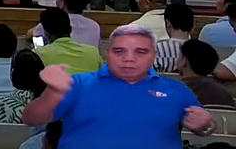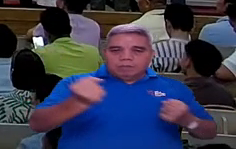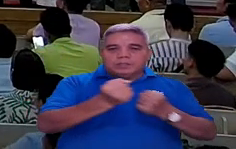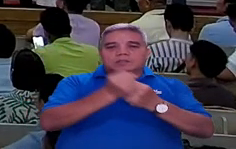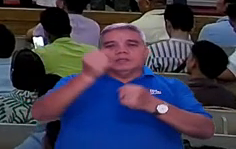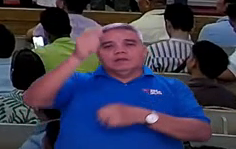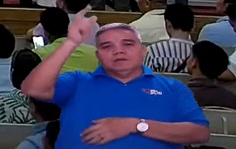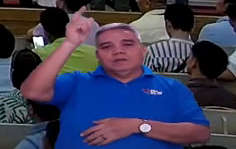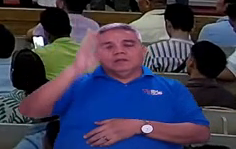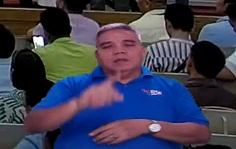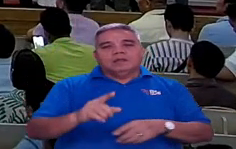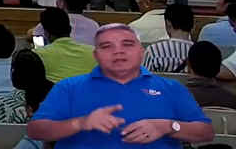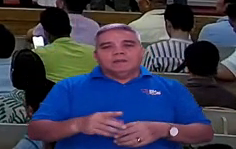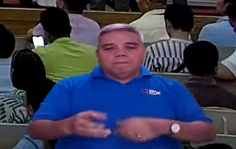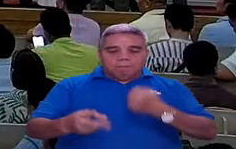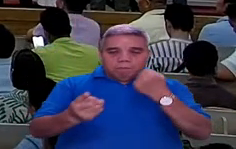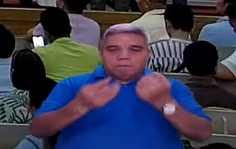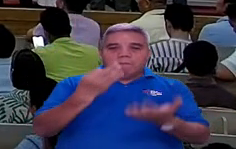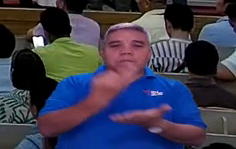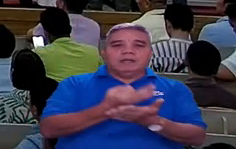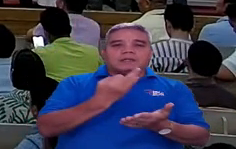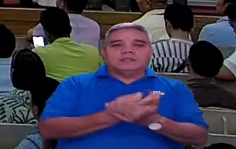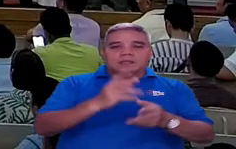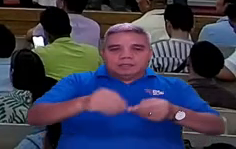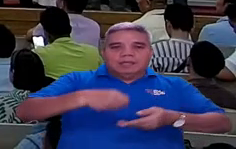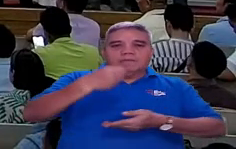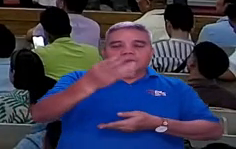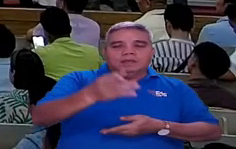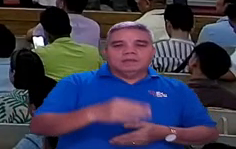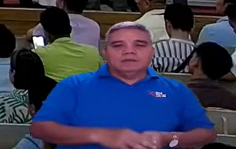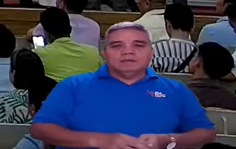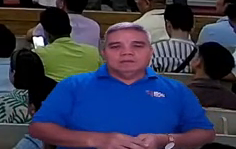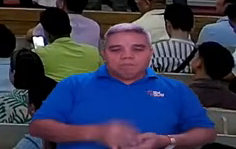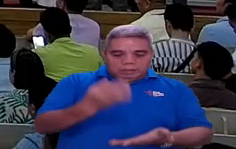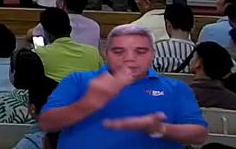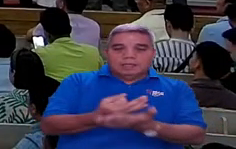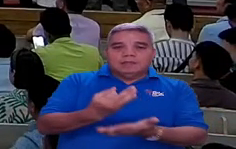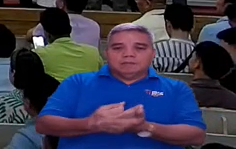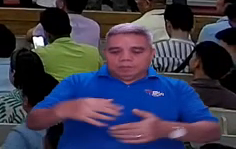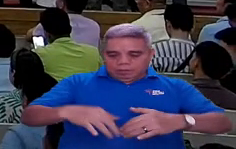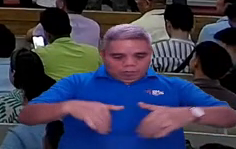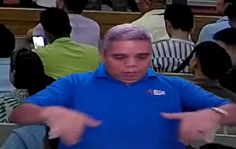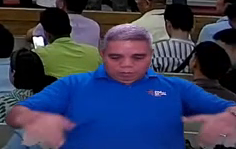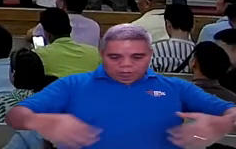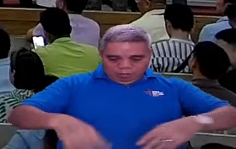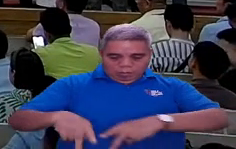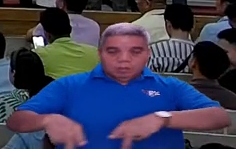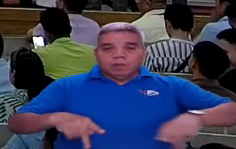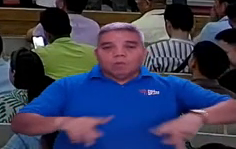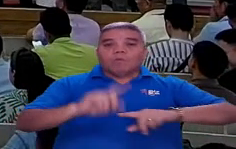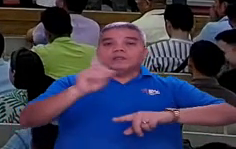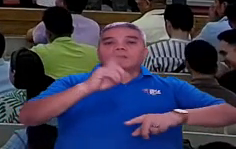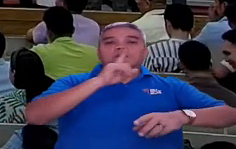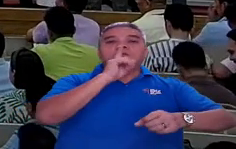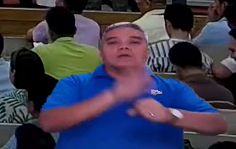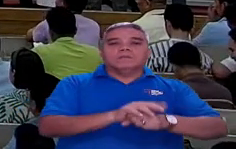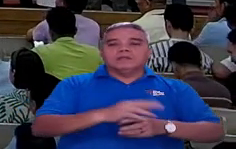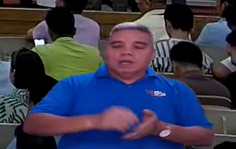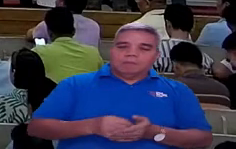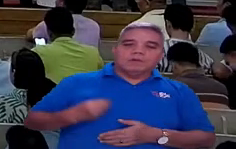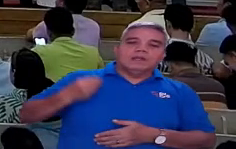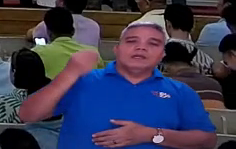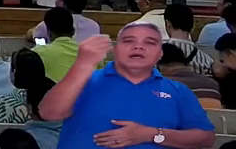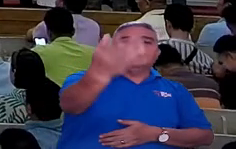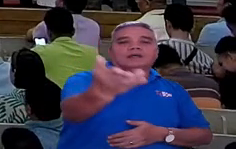sa Ginoo. Budgeted giving. Kani, mao ni amo, budgeted. Whatever we commit, amo na nang